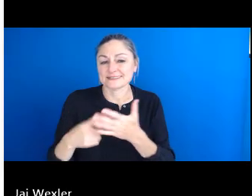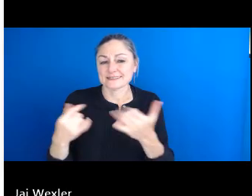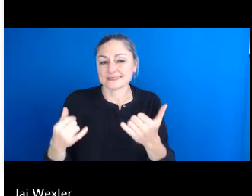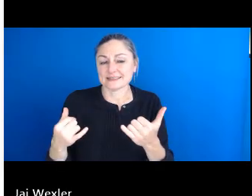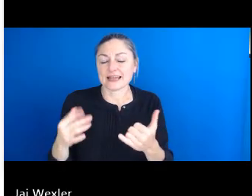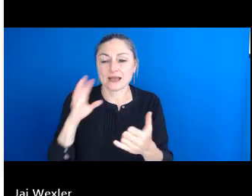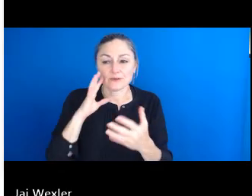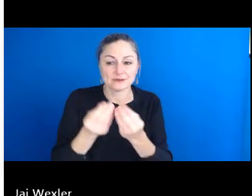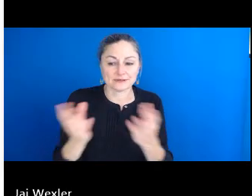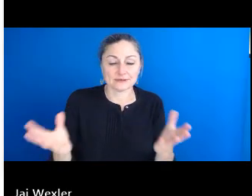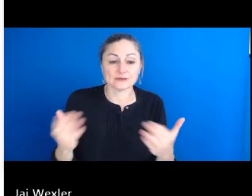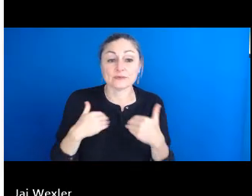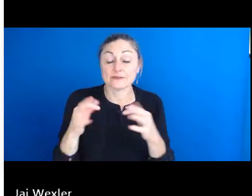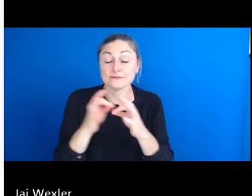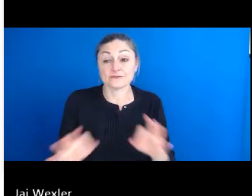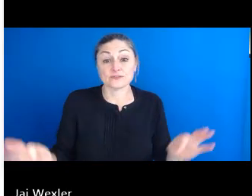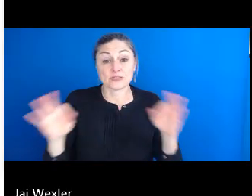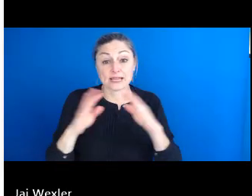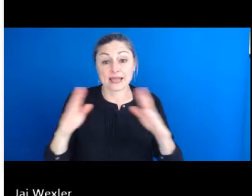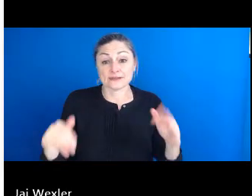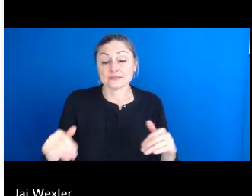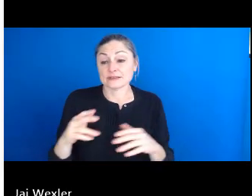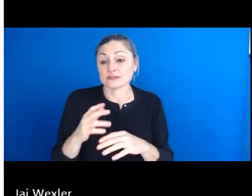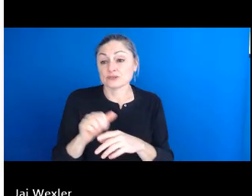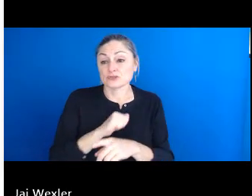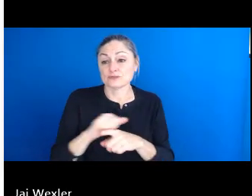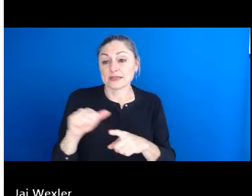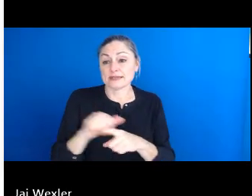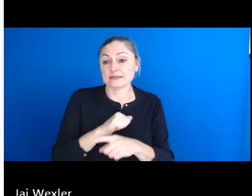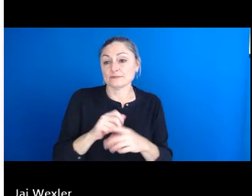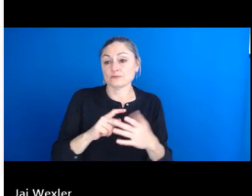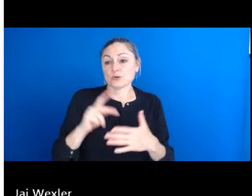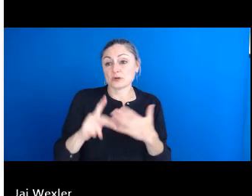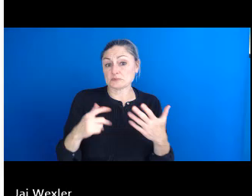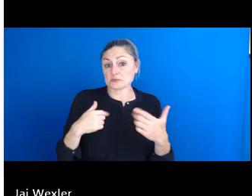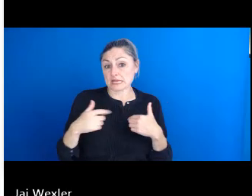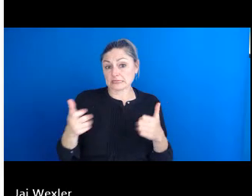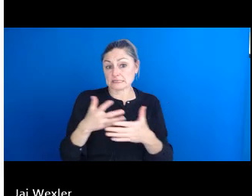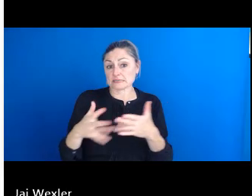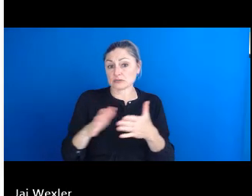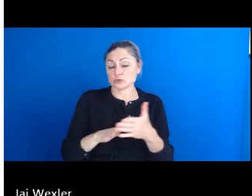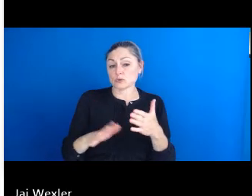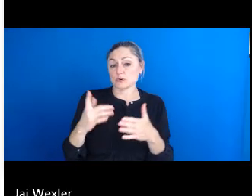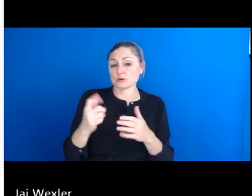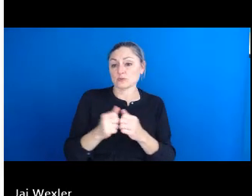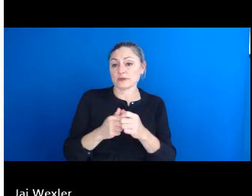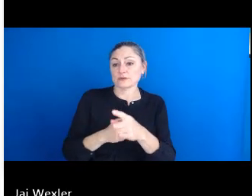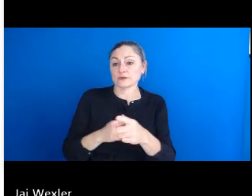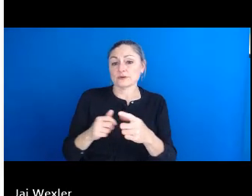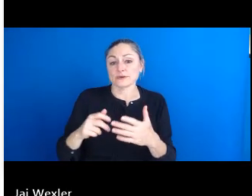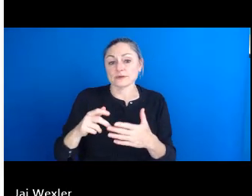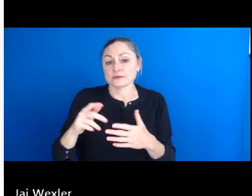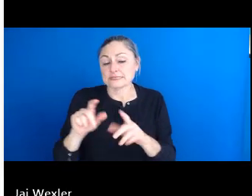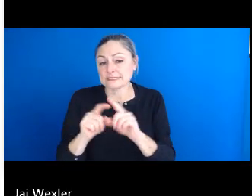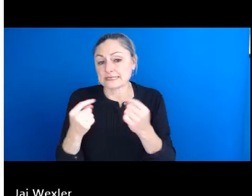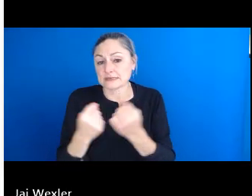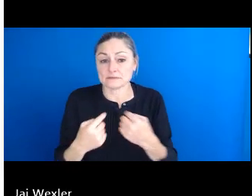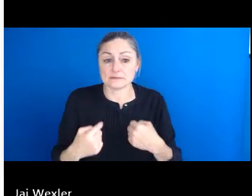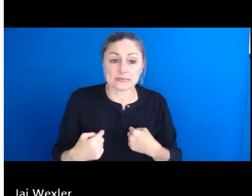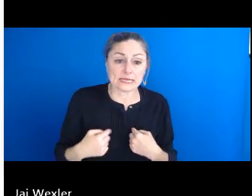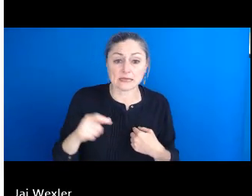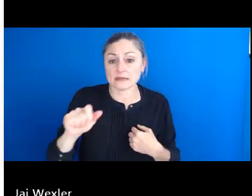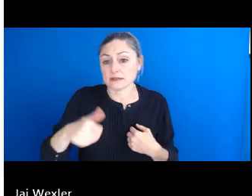free housing training programs. I'd be happy to schedule one with your team if you'd like myself or another member of the PHRC team to come